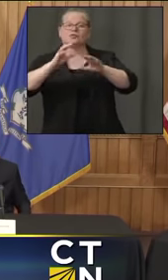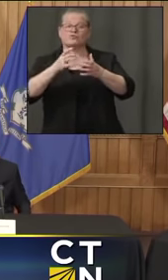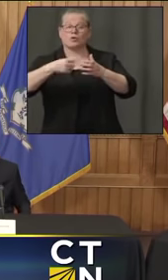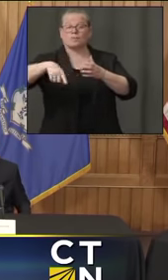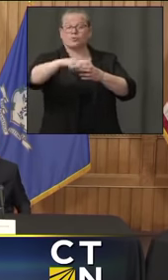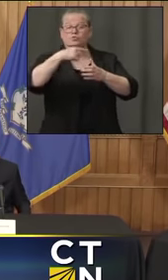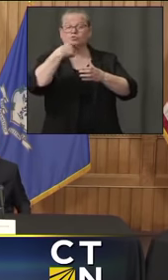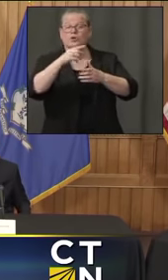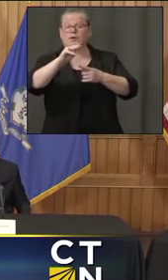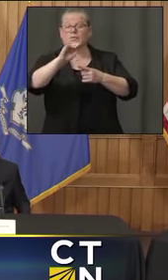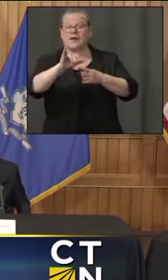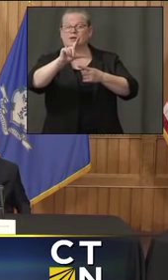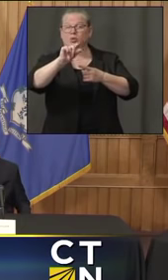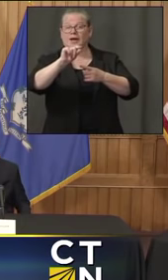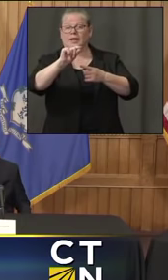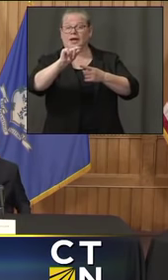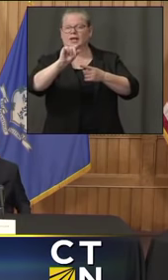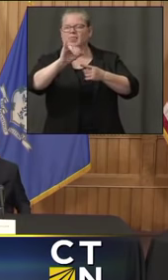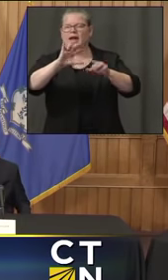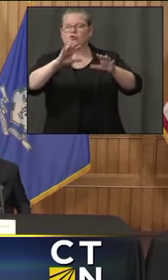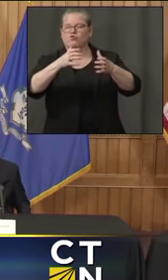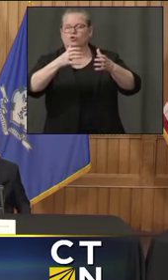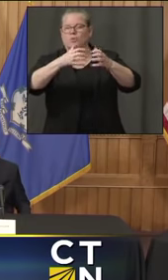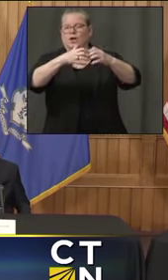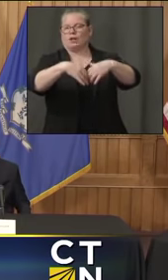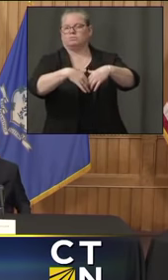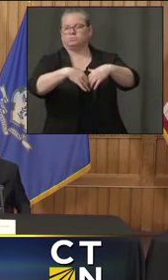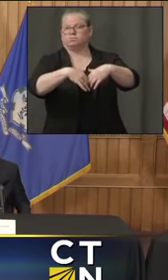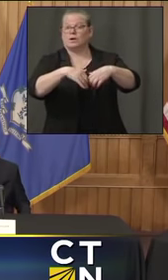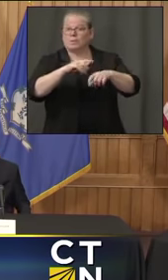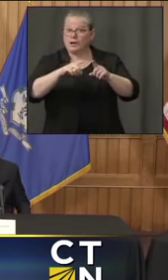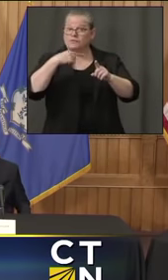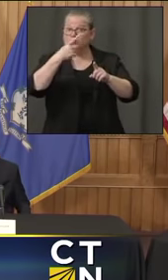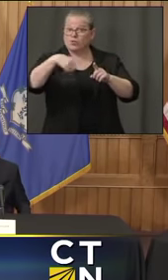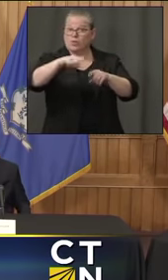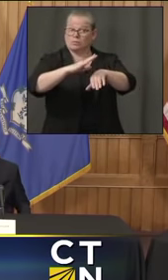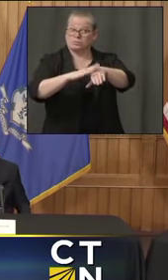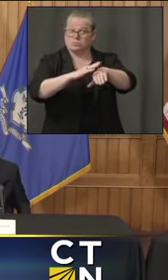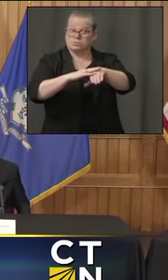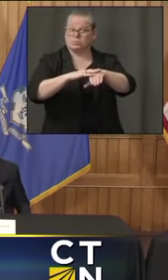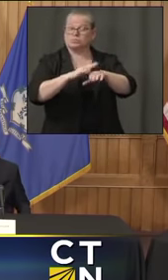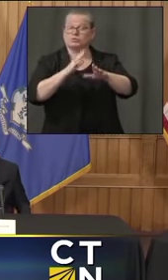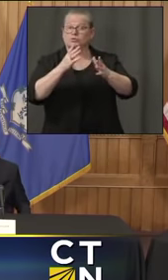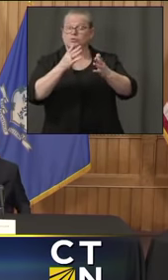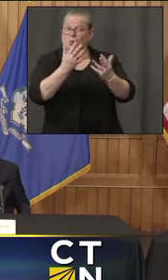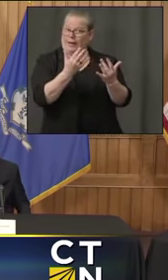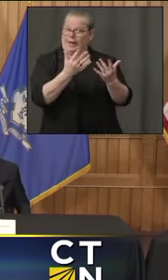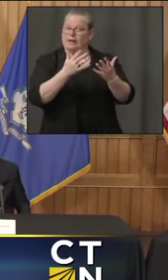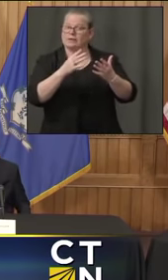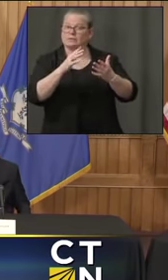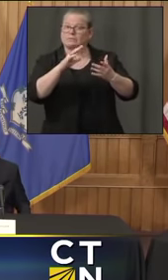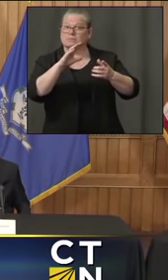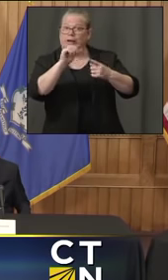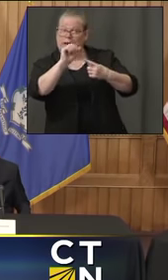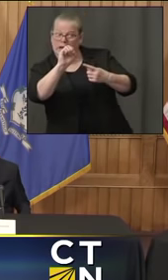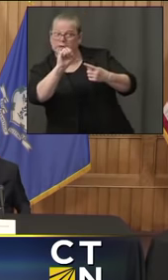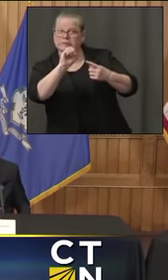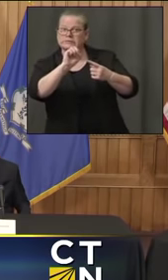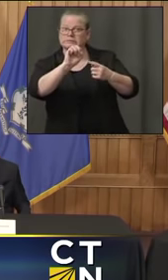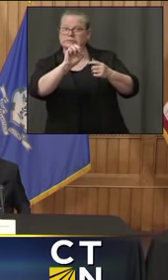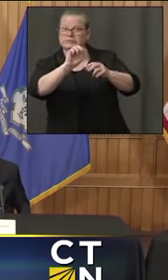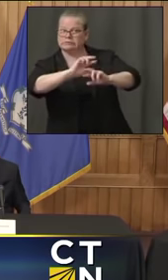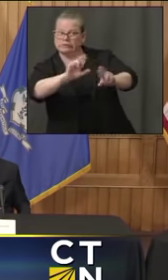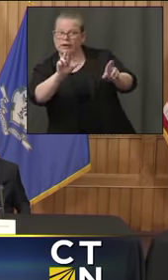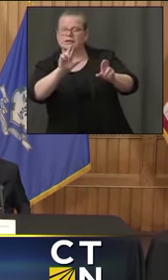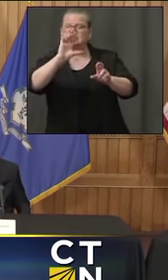to stand by the phone and depending on what's going on, there seems to be a lot of expertise there that you might want